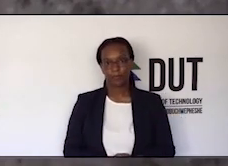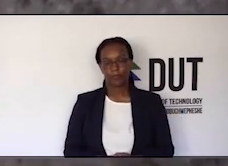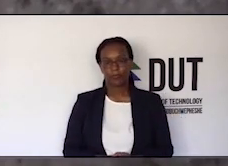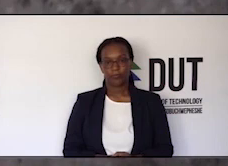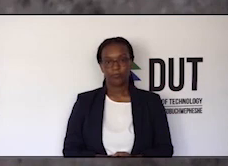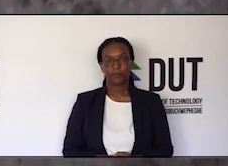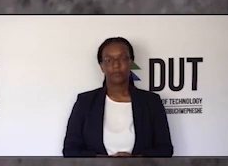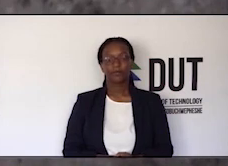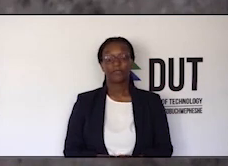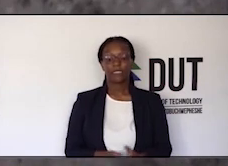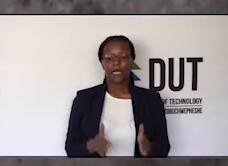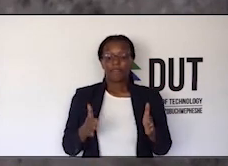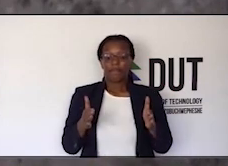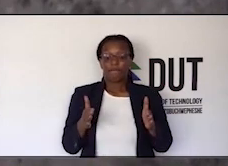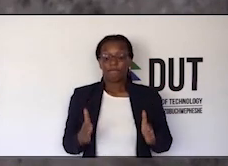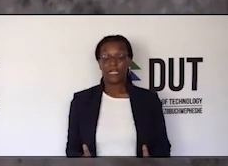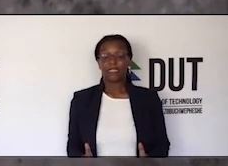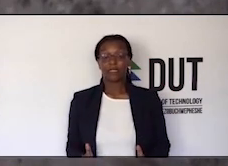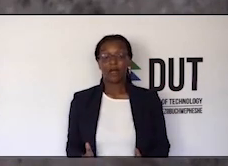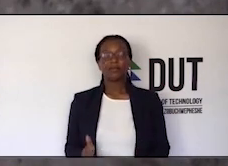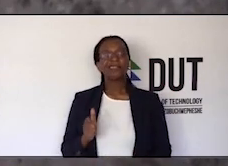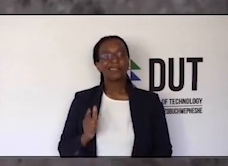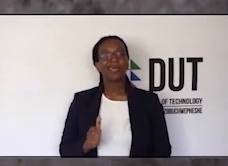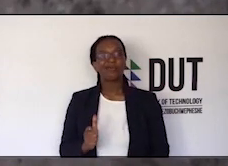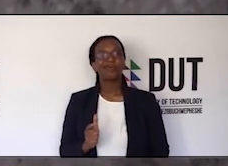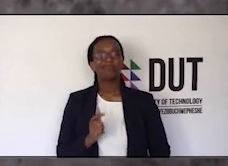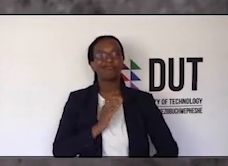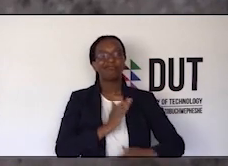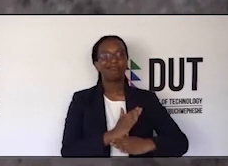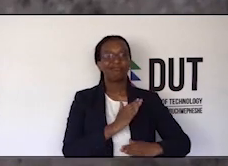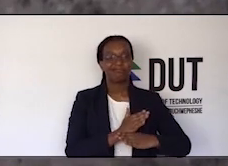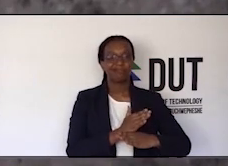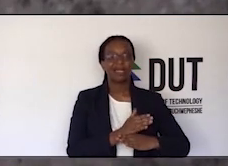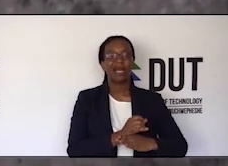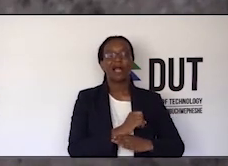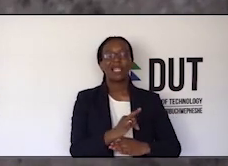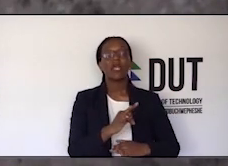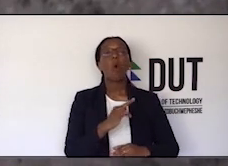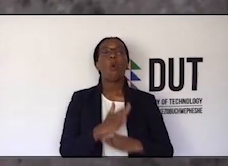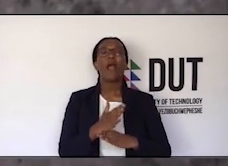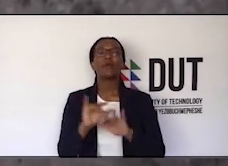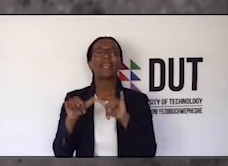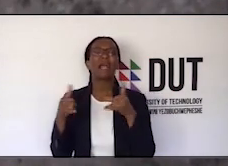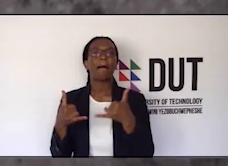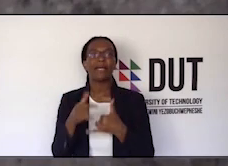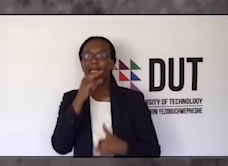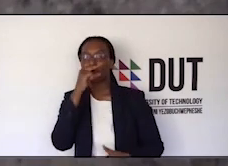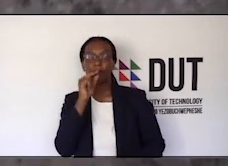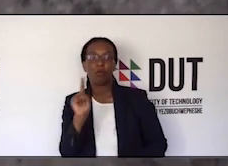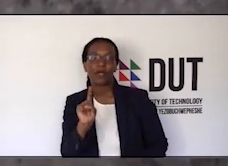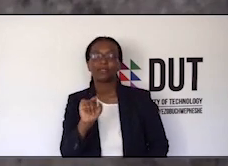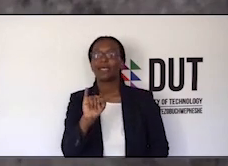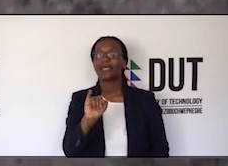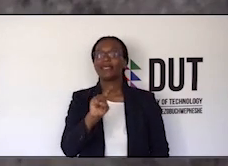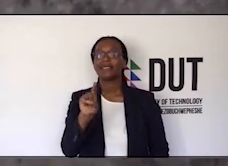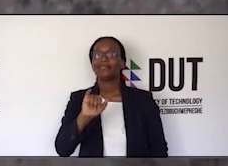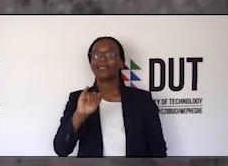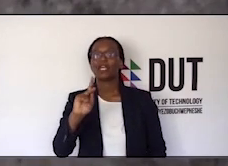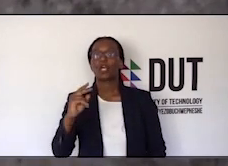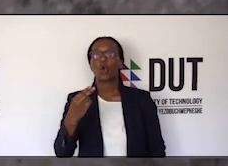The physical security function is undertaken by Isikova Security